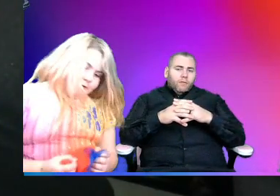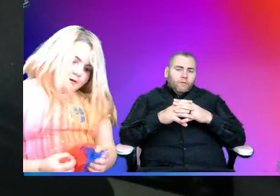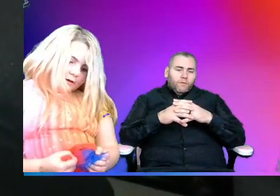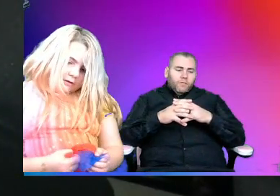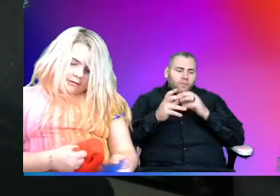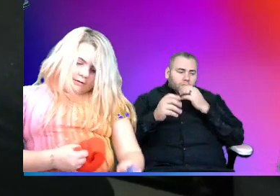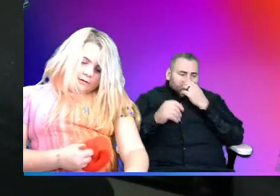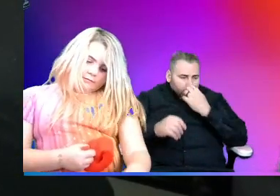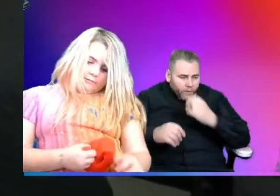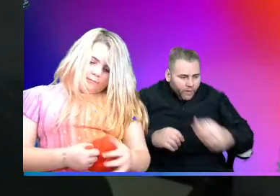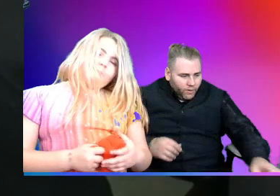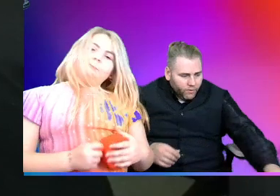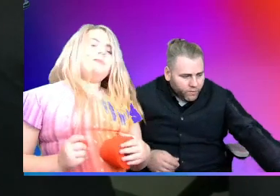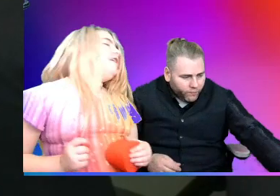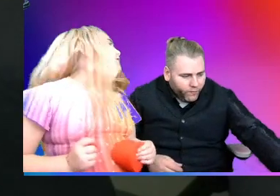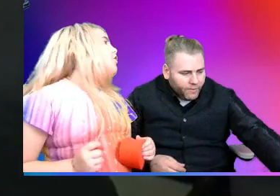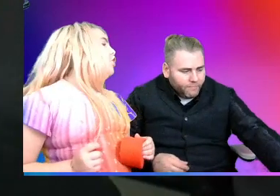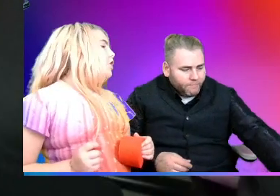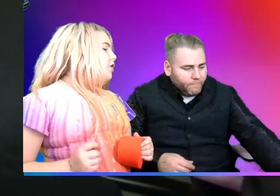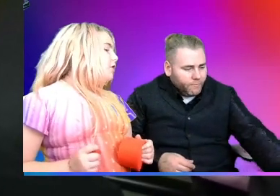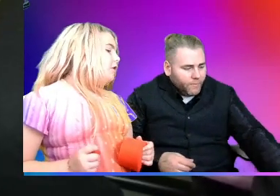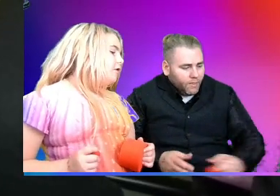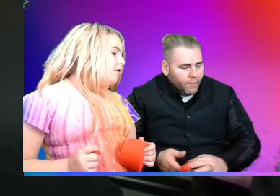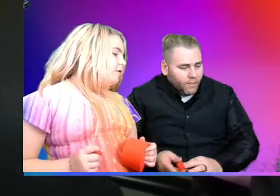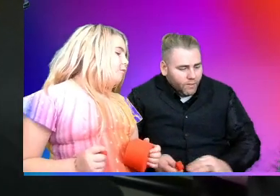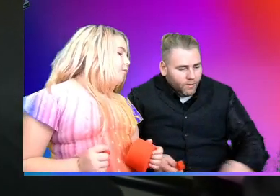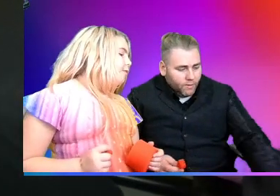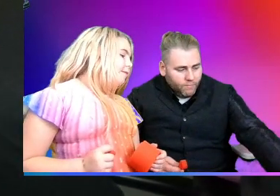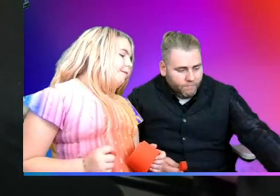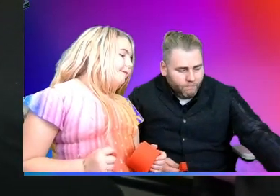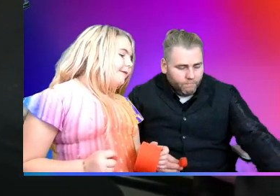feet, which is right here. These Bigfoot. Are